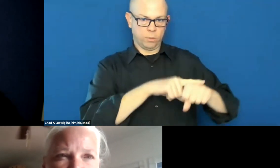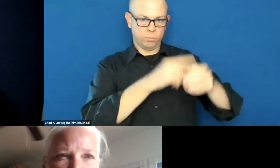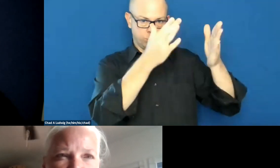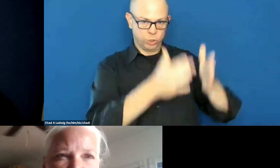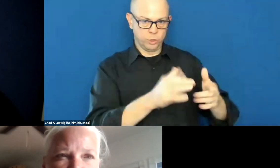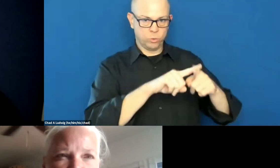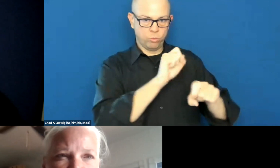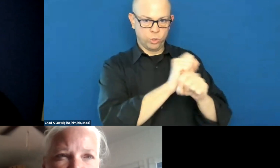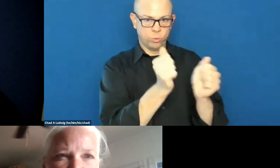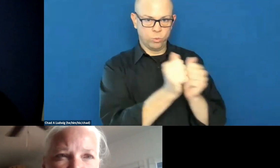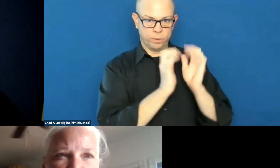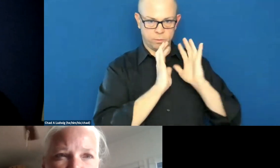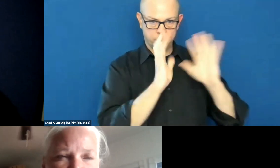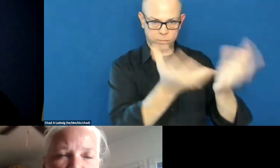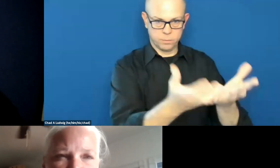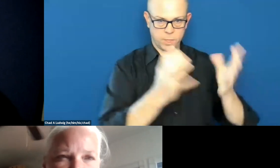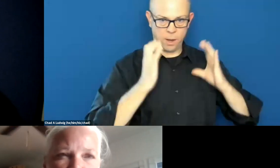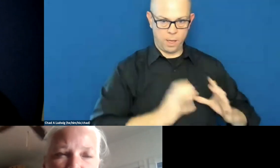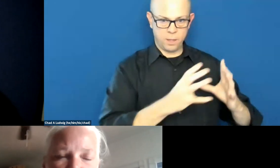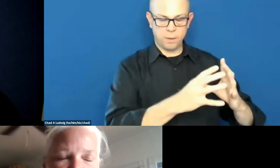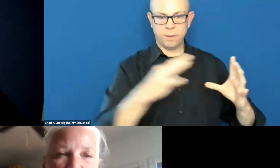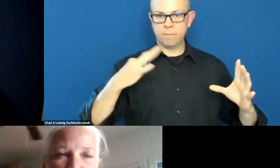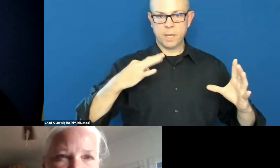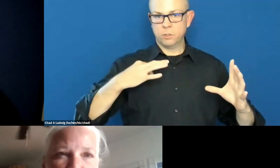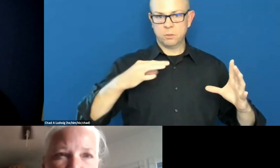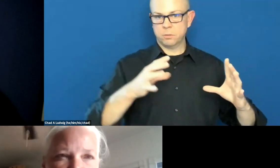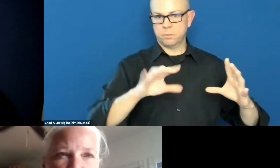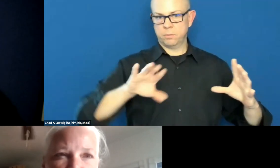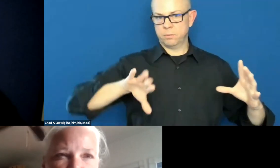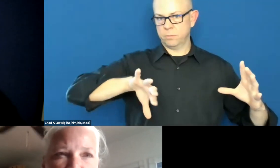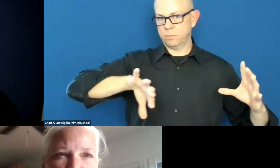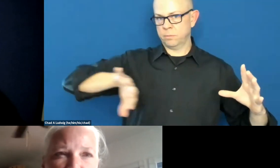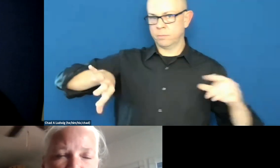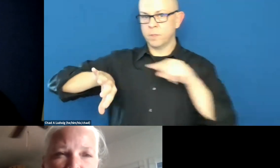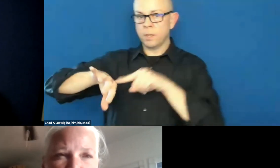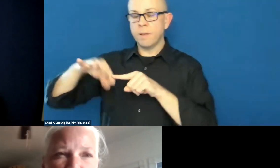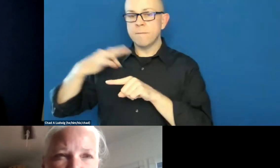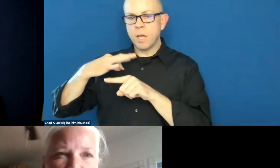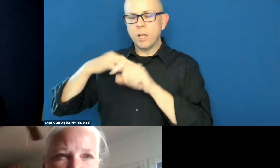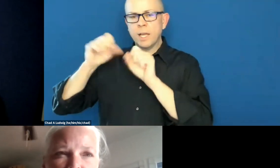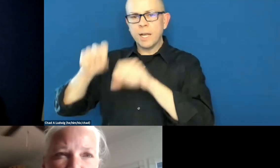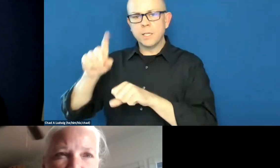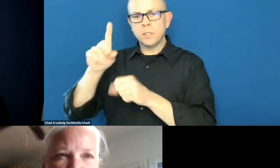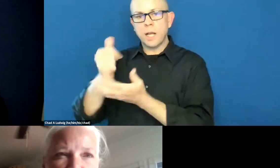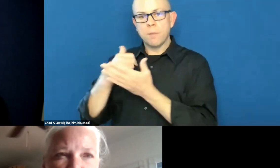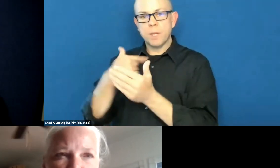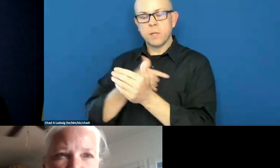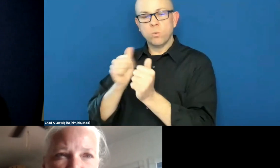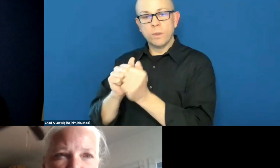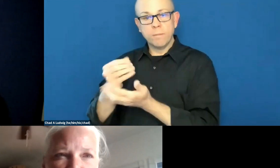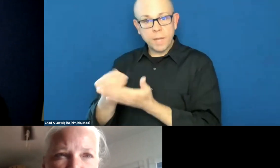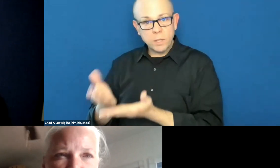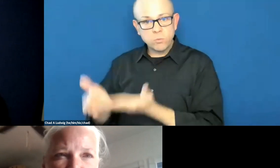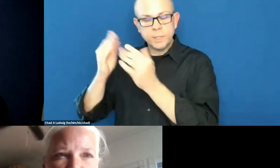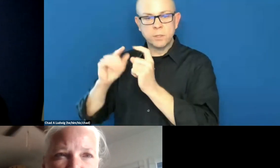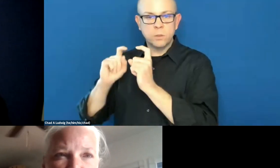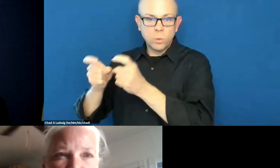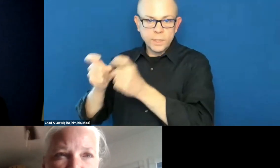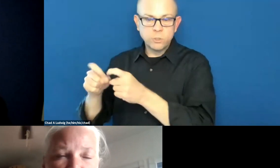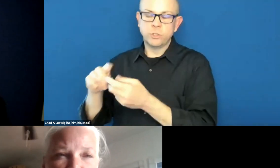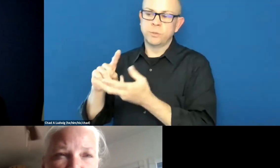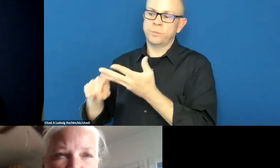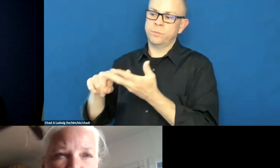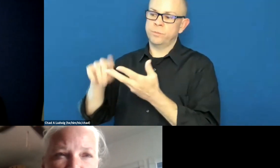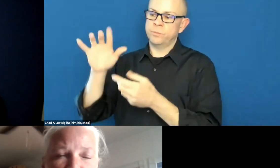right now is hiring full-time staff people to work with clients, not volunteers to do so. Volunteers can help us